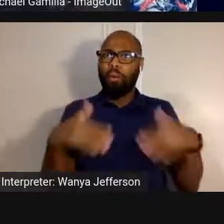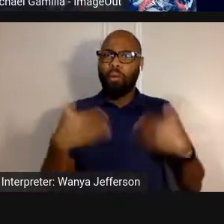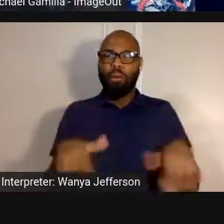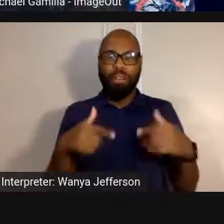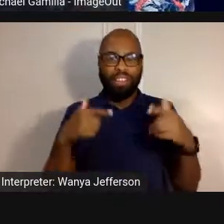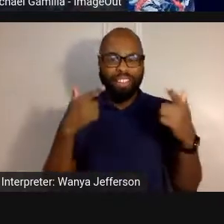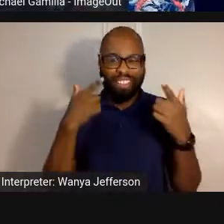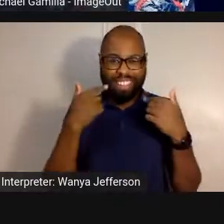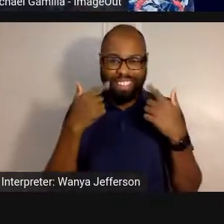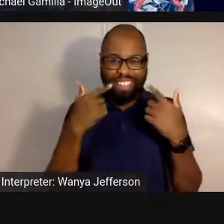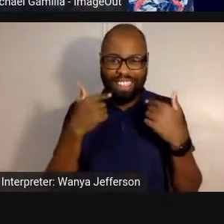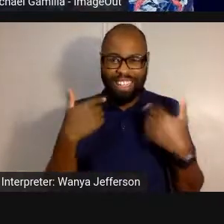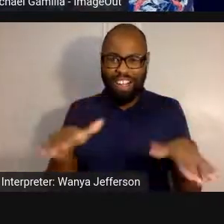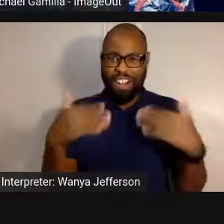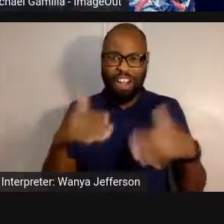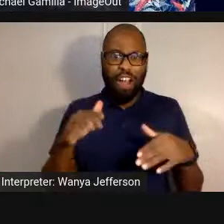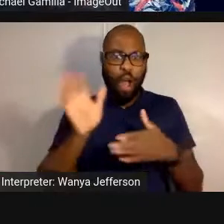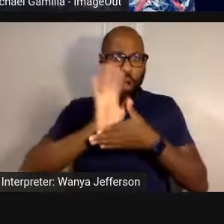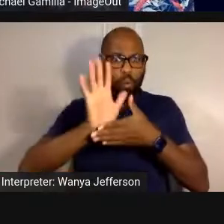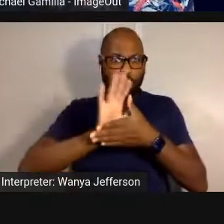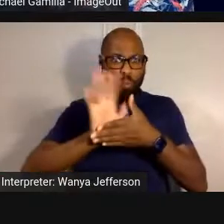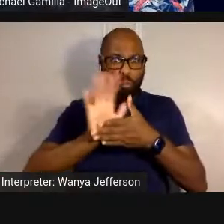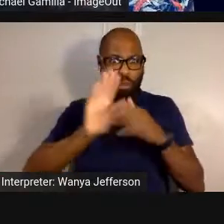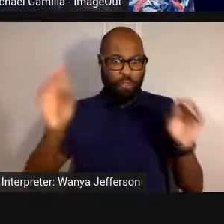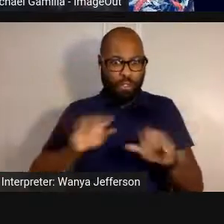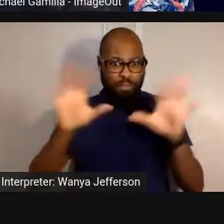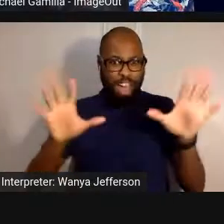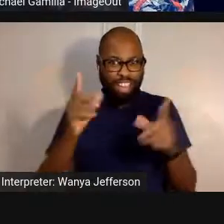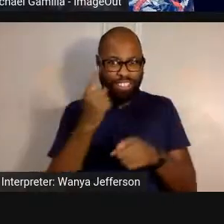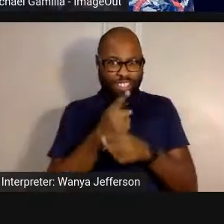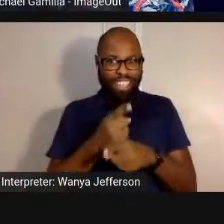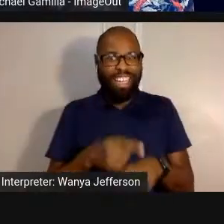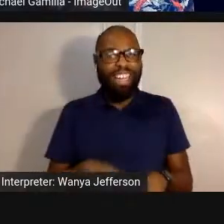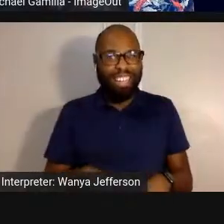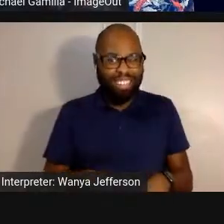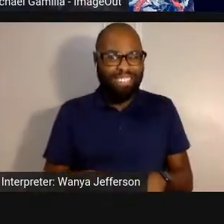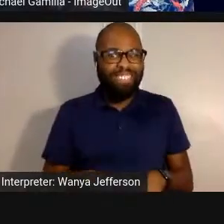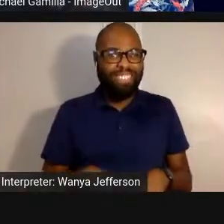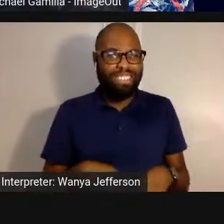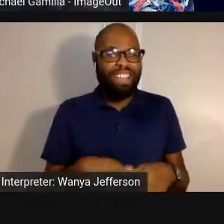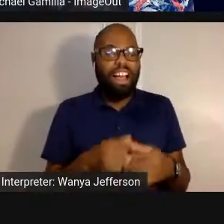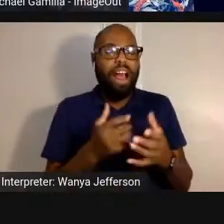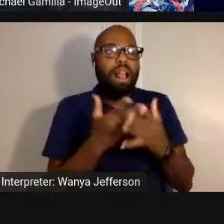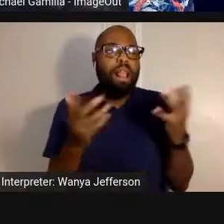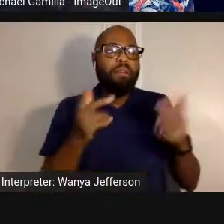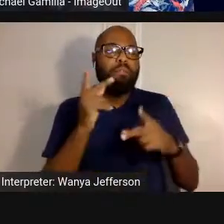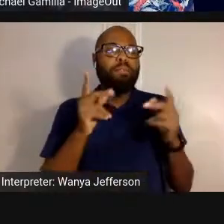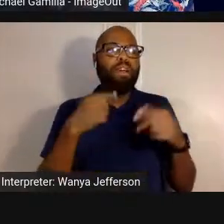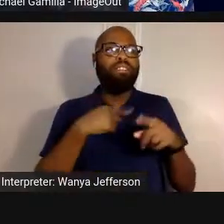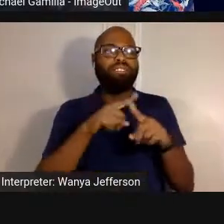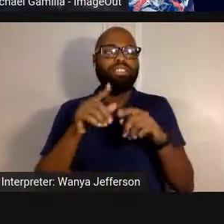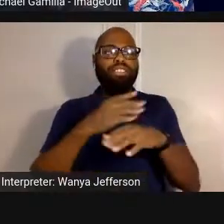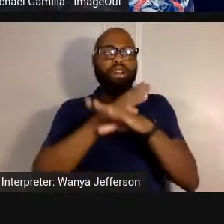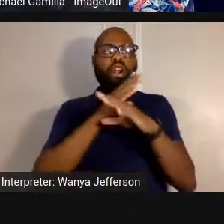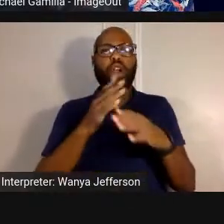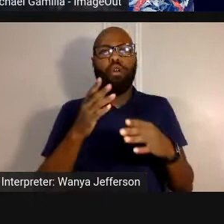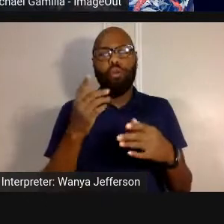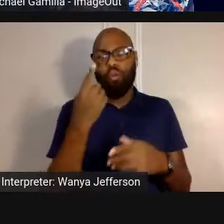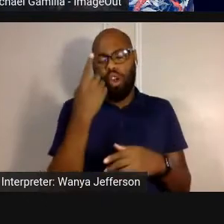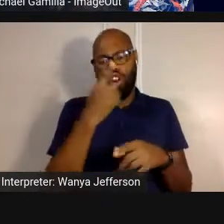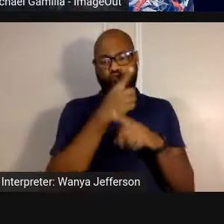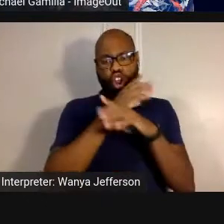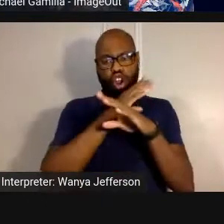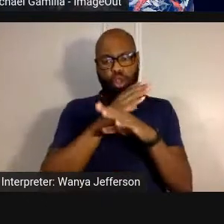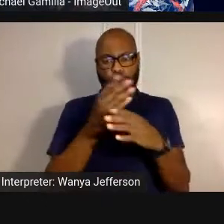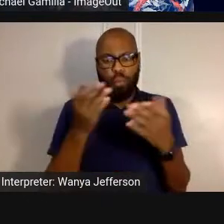Movie magic, right? So that was actually one of the major hurdles that we had. When we wrote the script, we definitely wanted to maintain that